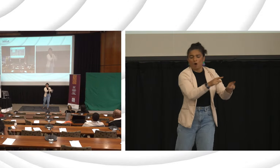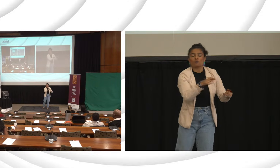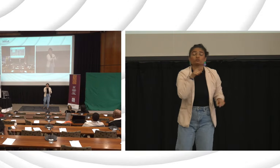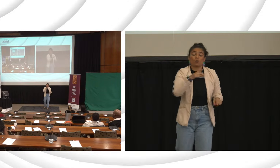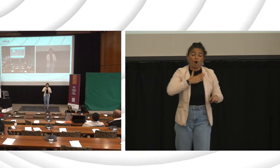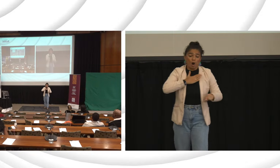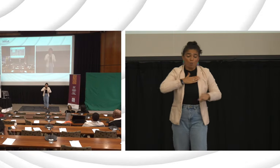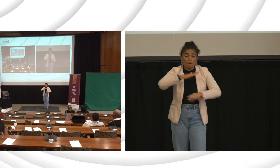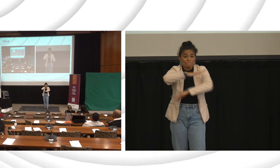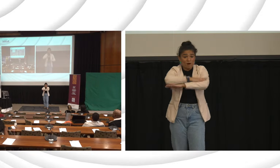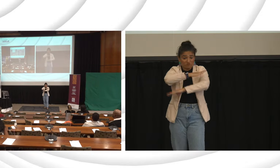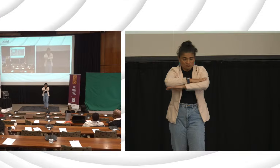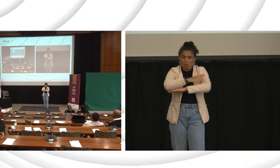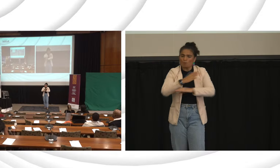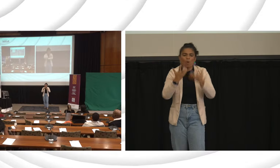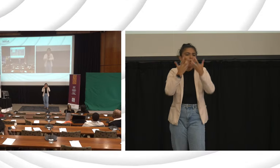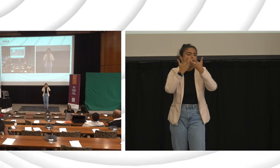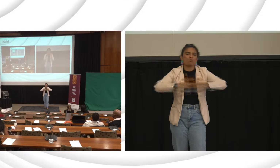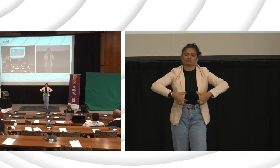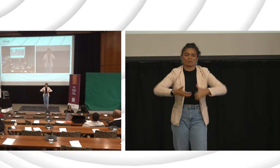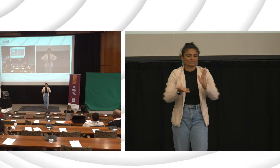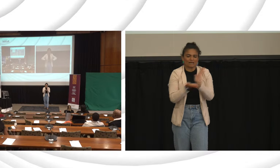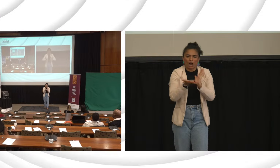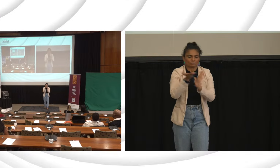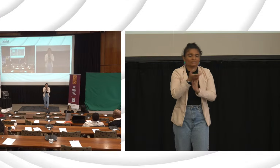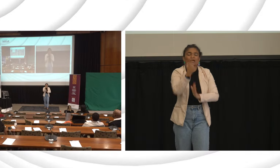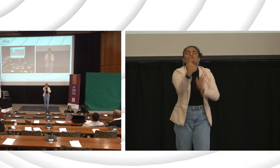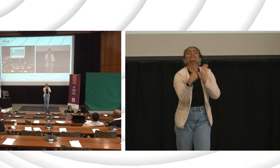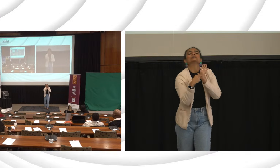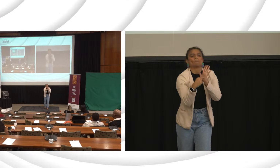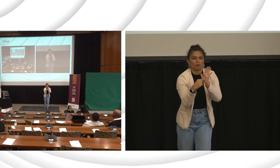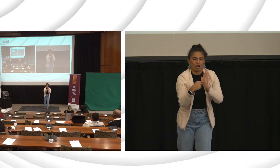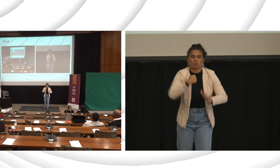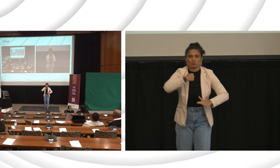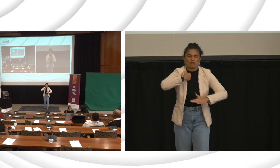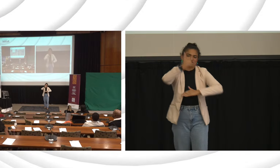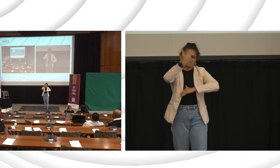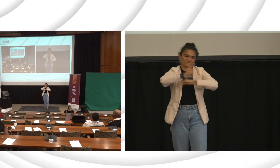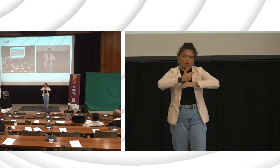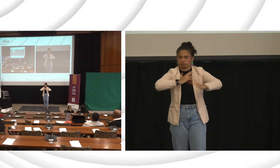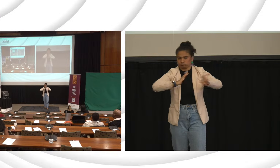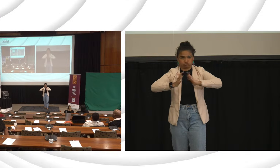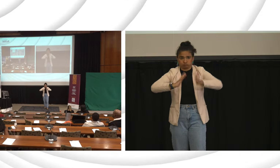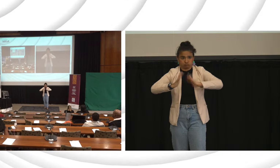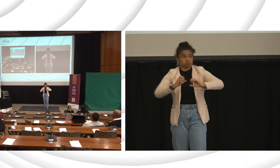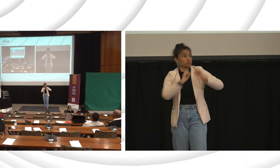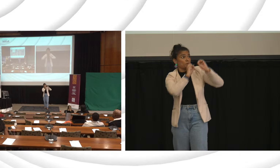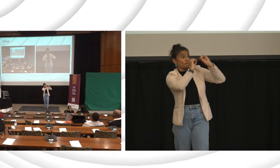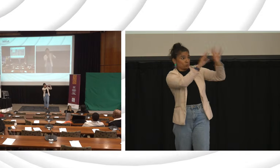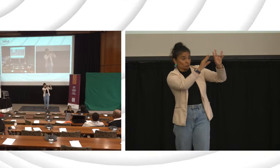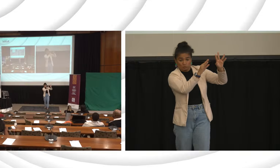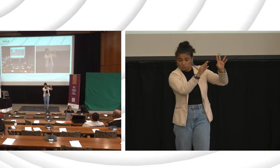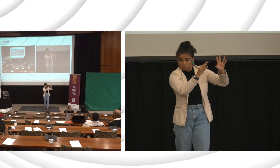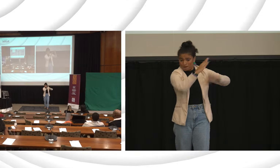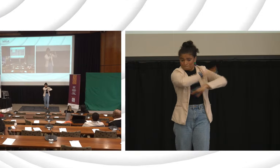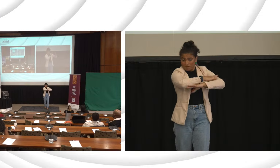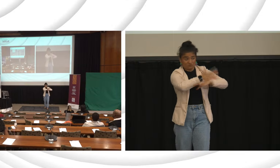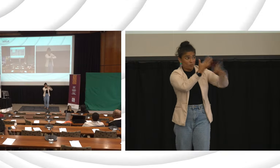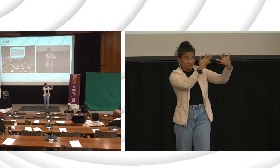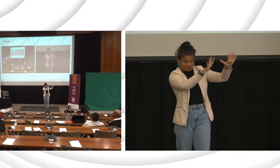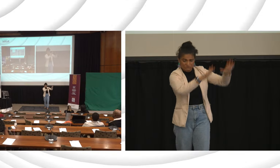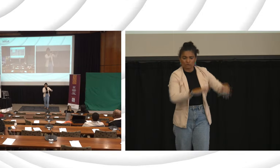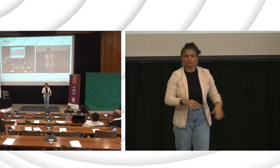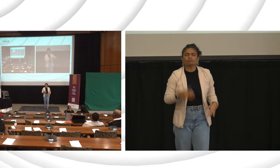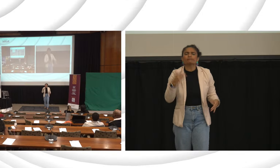how to use the platform, and then they can utilize it in a way that suits them. For example, we film the content, we put it